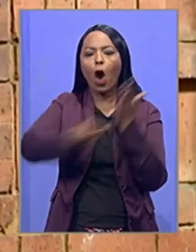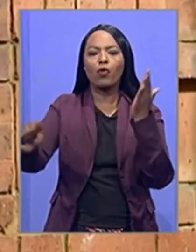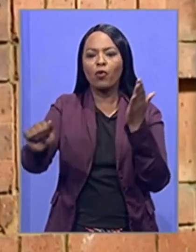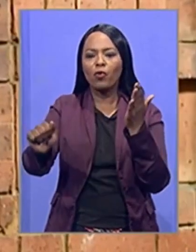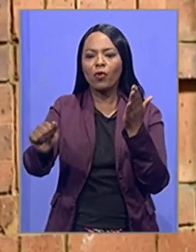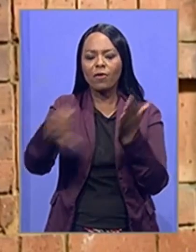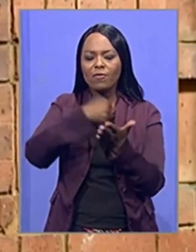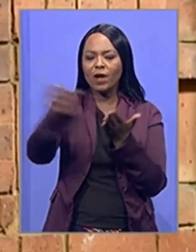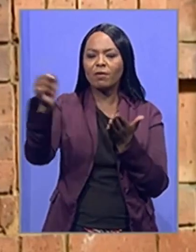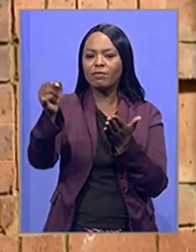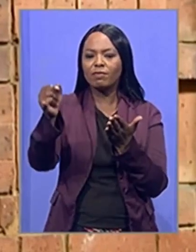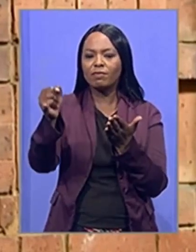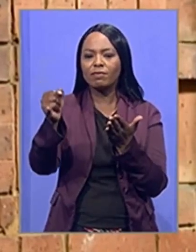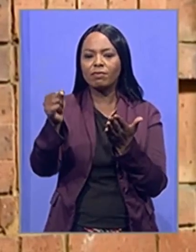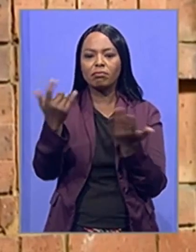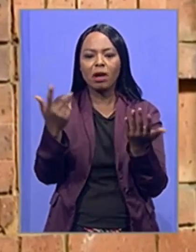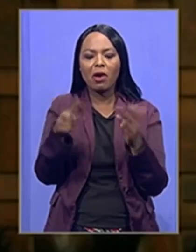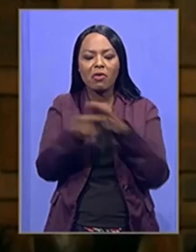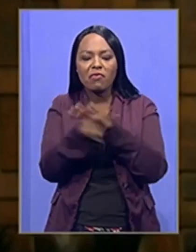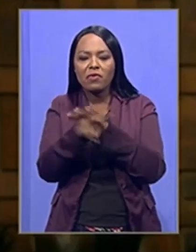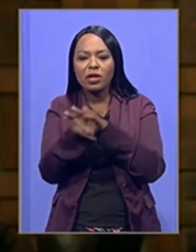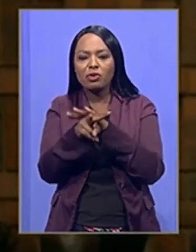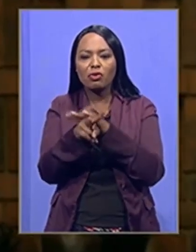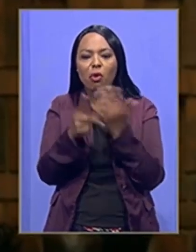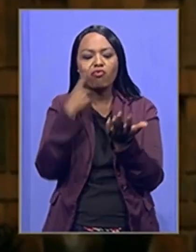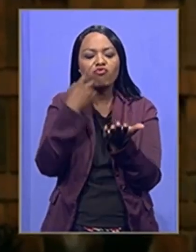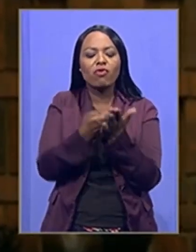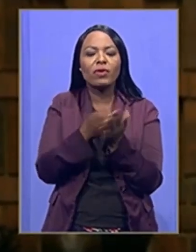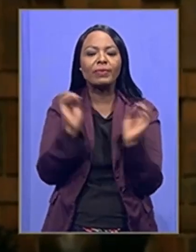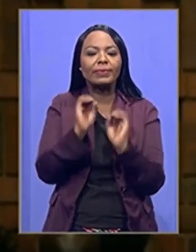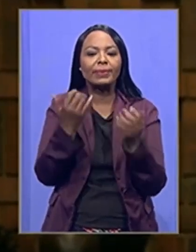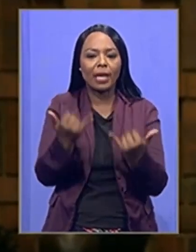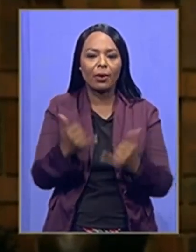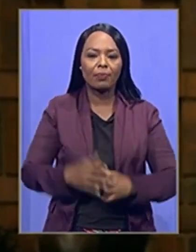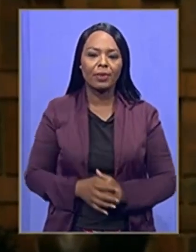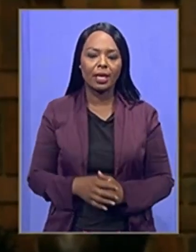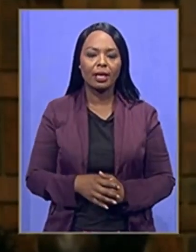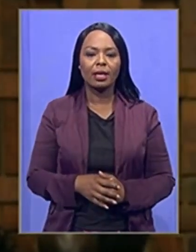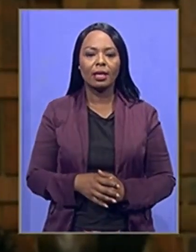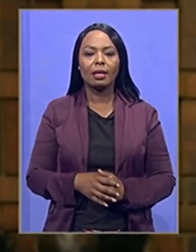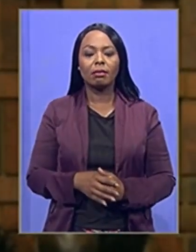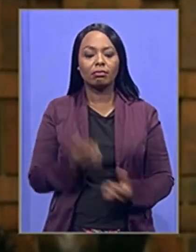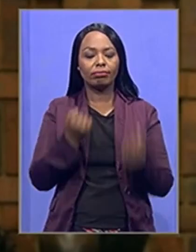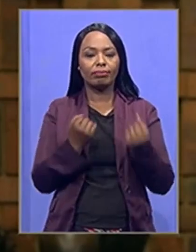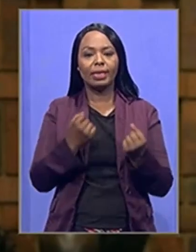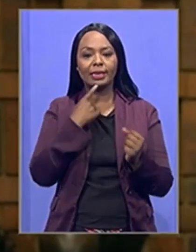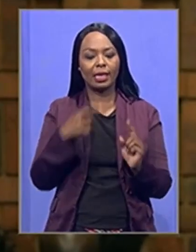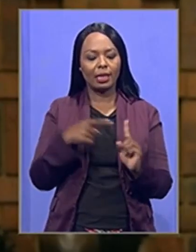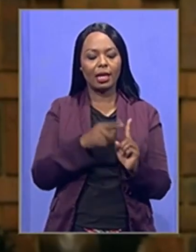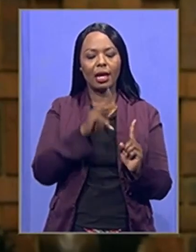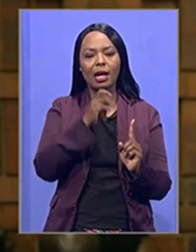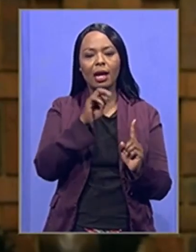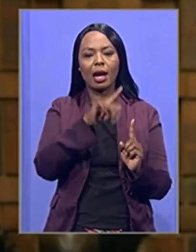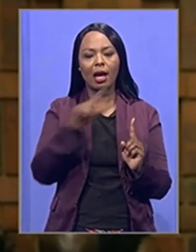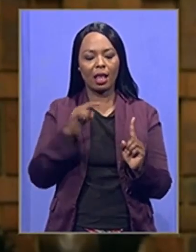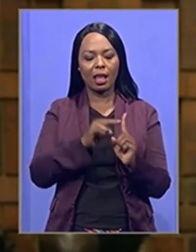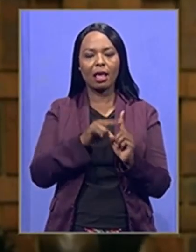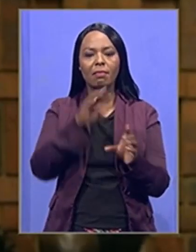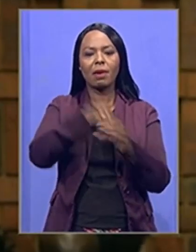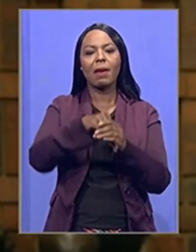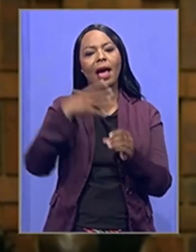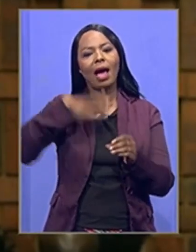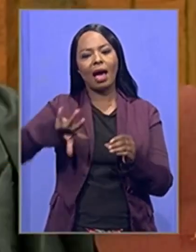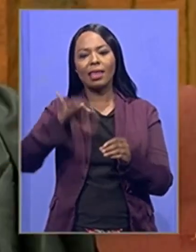It was, but it's no longer there. Ka nako ya bona ya go kopa beile kgotlatshekelo e utlwilwe fa Karl David Prinsloo a amega mo bosenying